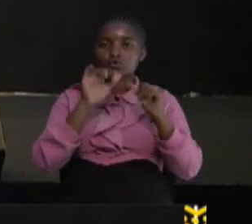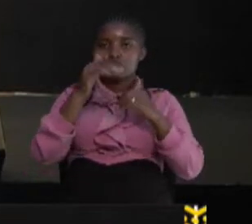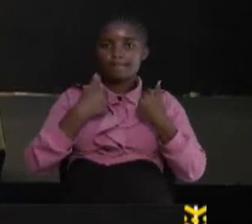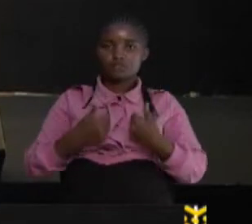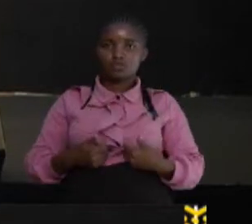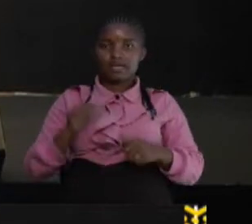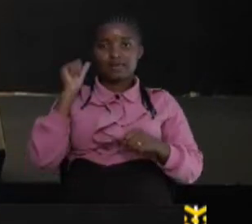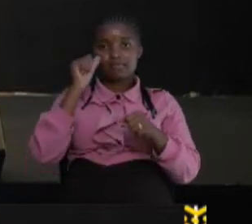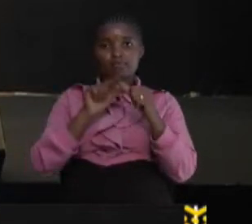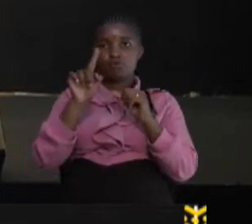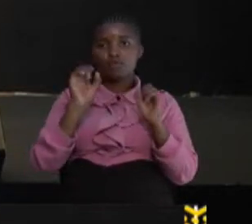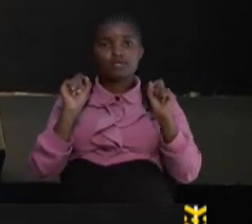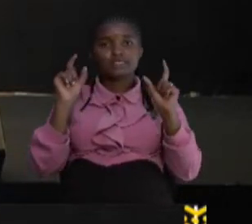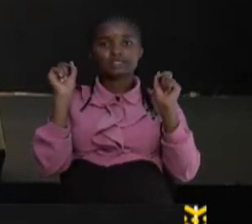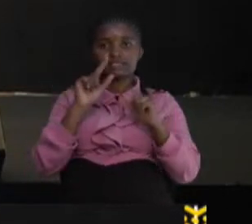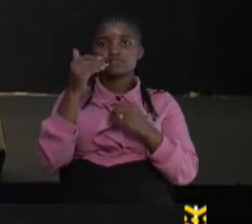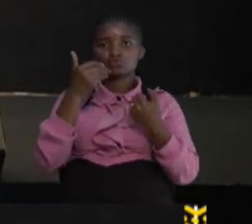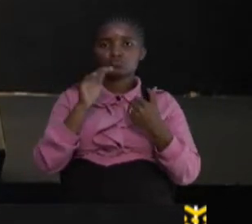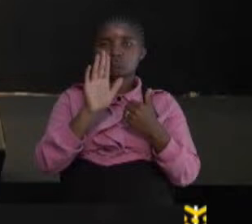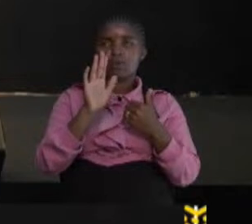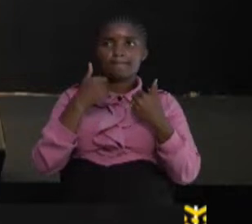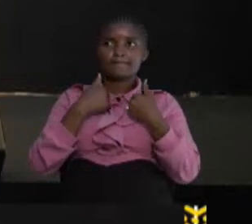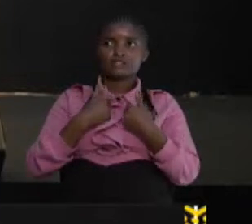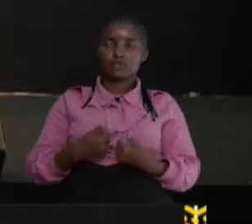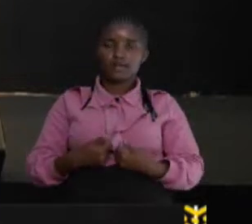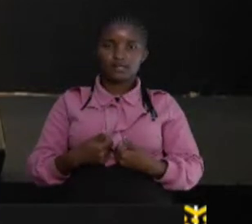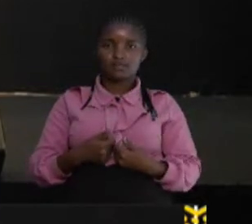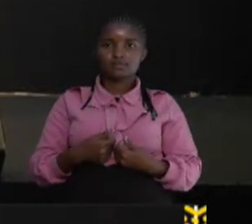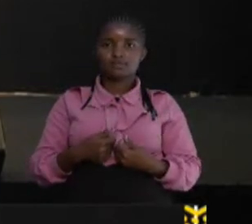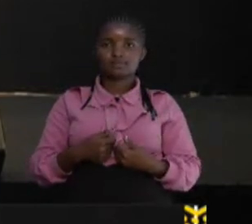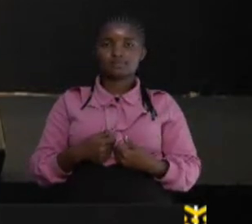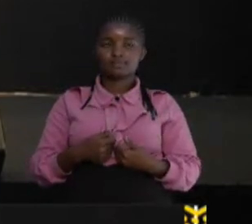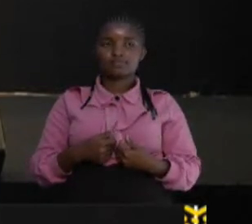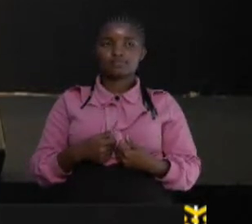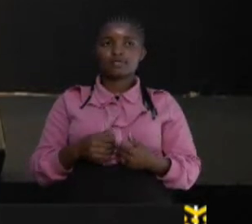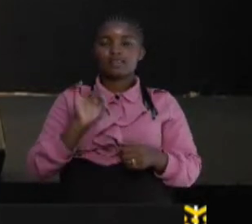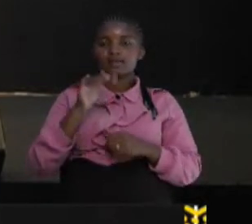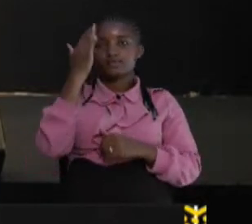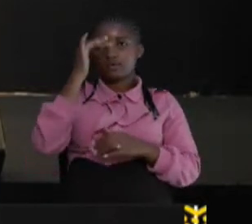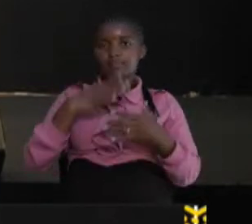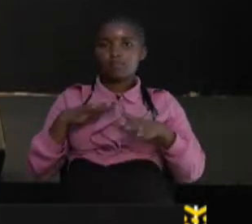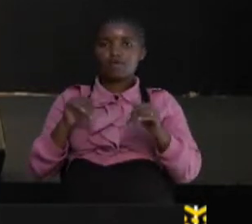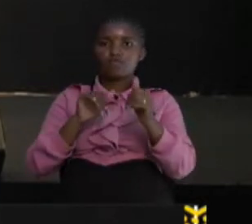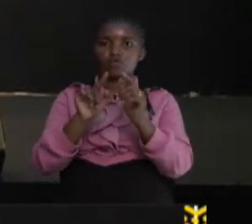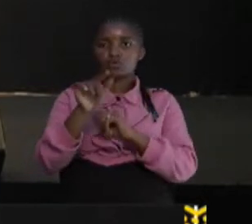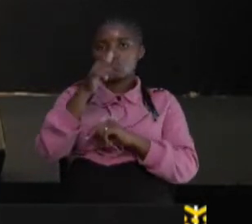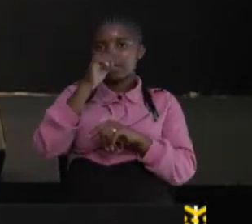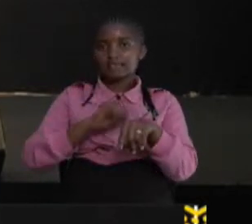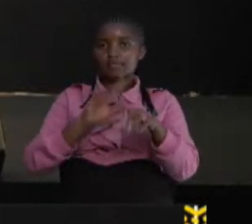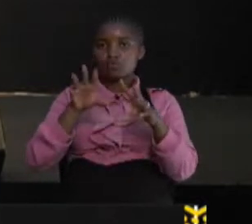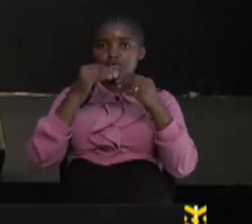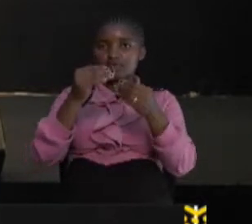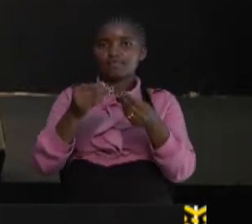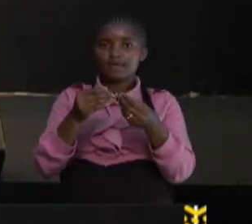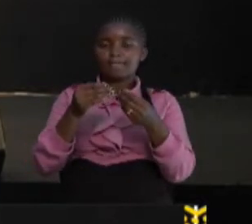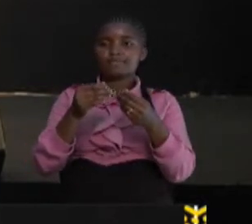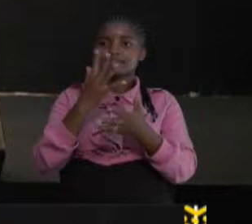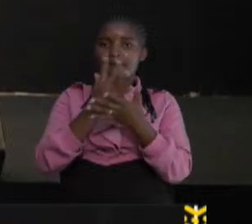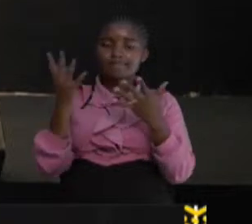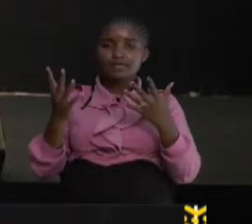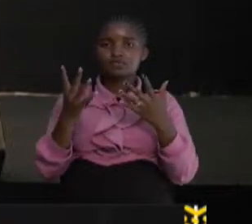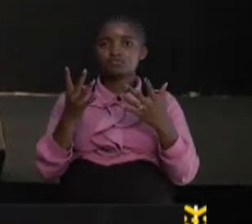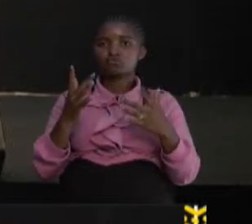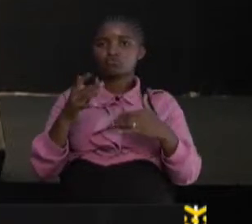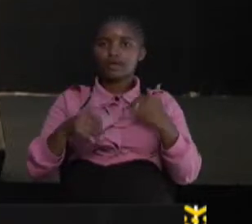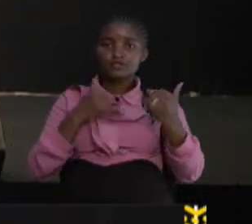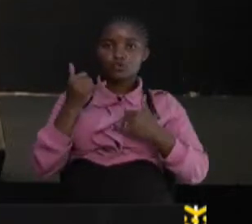one shining here. It's your personality, it's your aura, and that's why the people are following you. So when you keep giving them a variety, they will be,